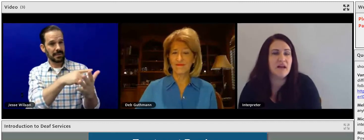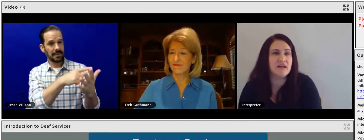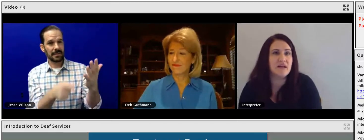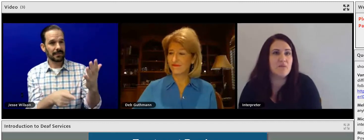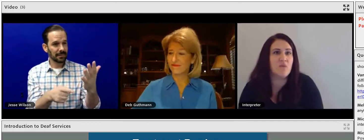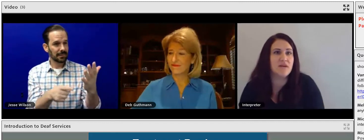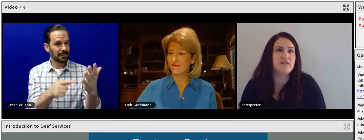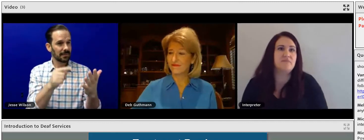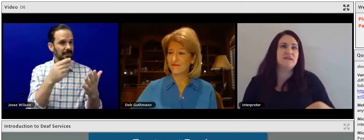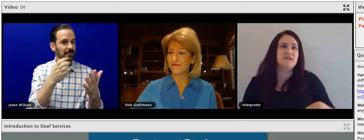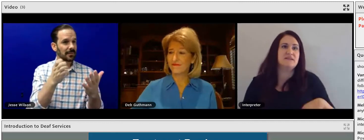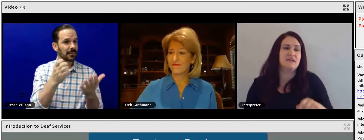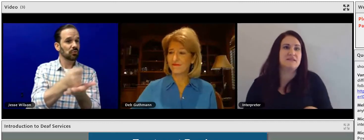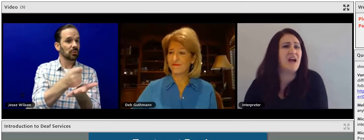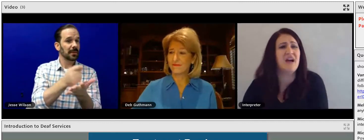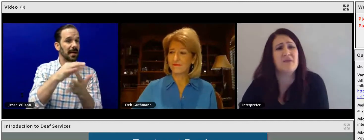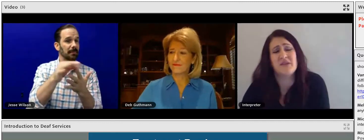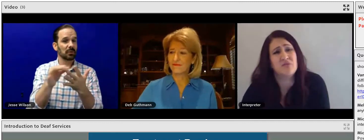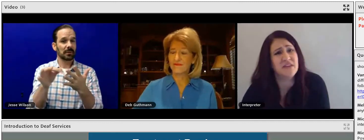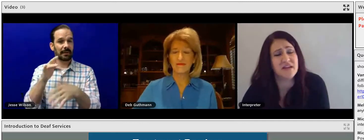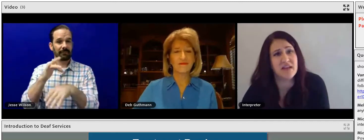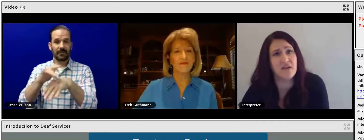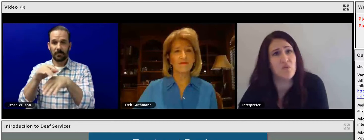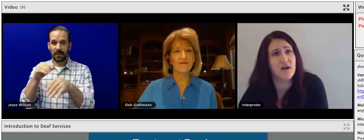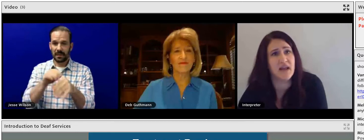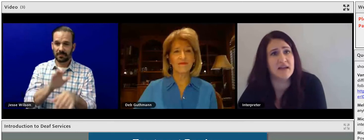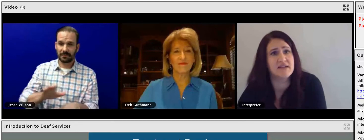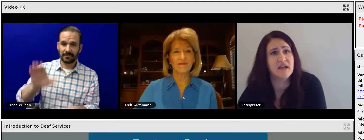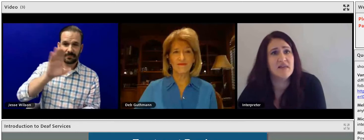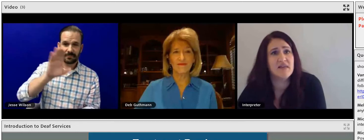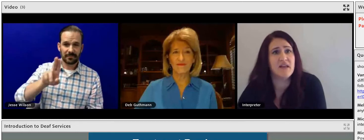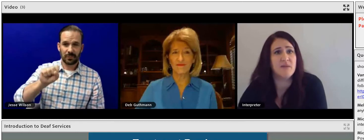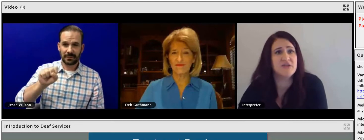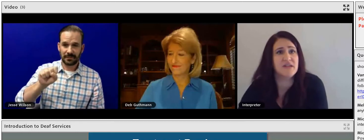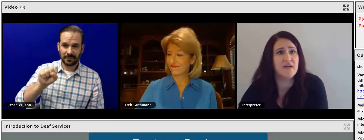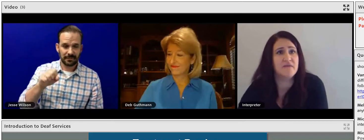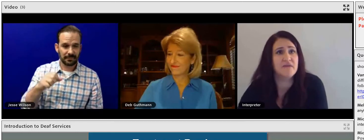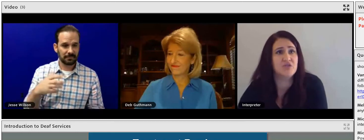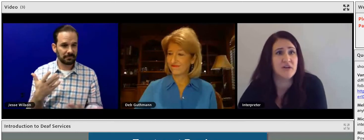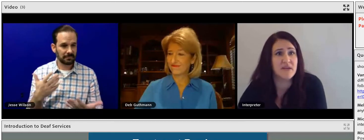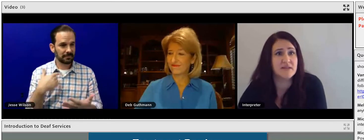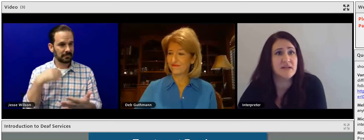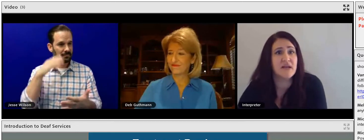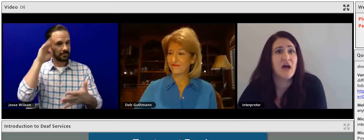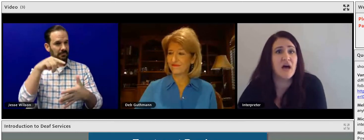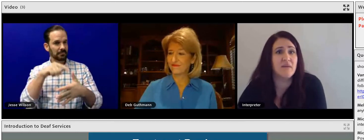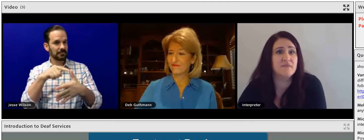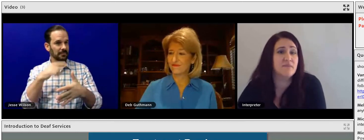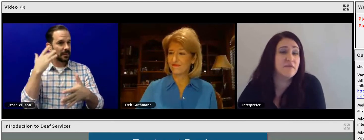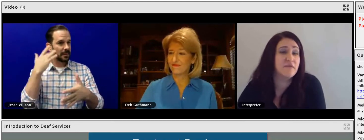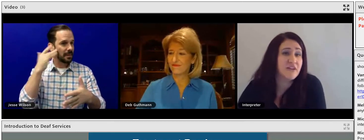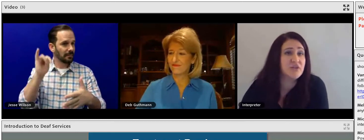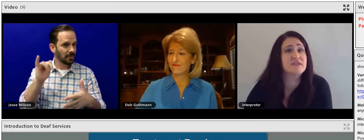we know that one of the biggest things is that, really I can count on one hand the options of